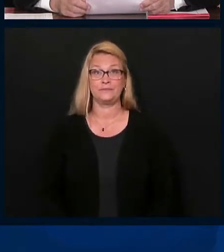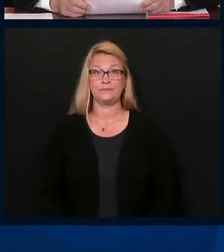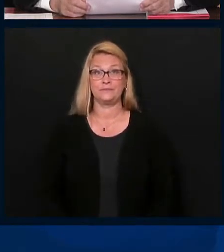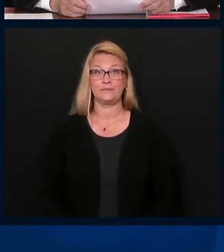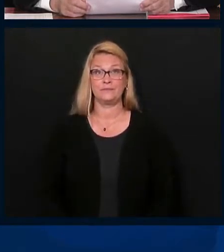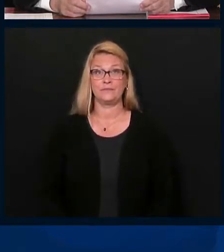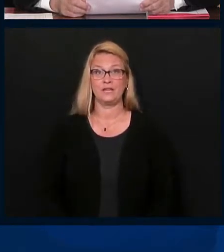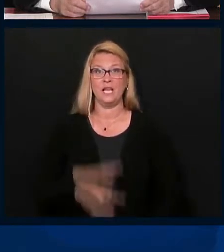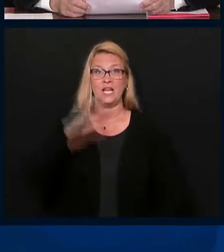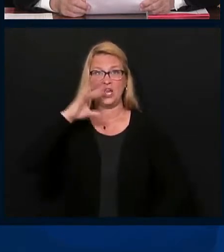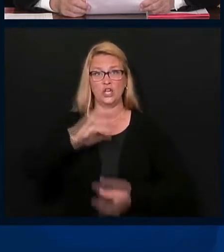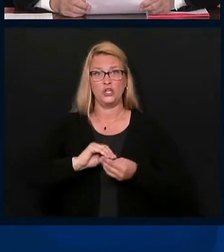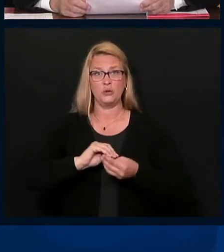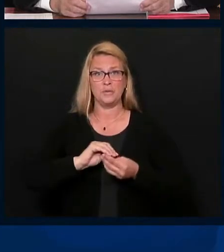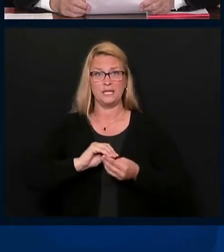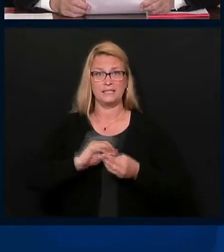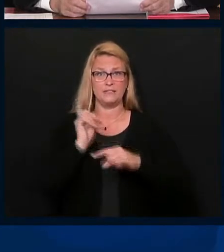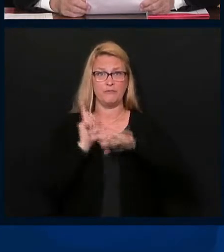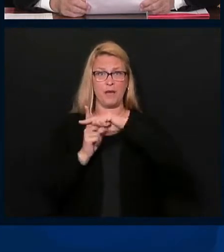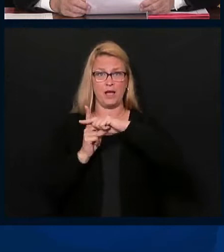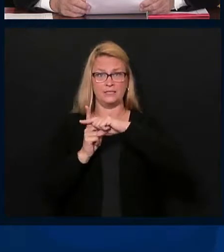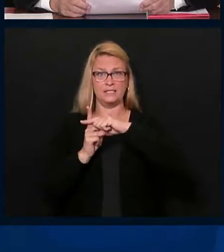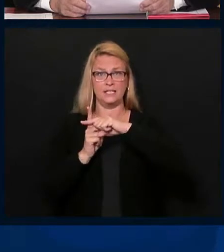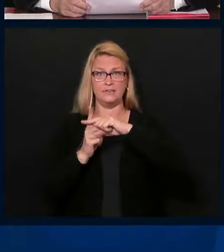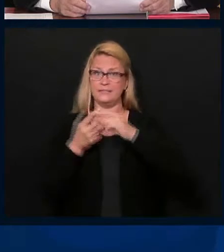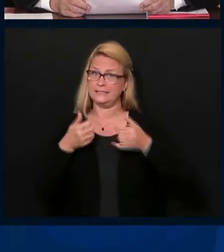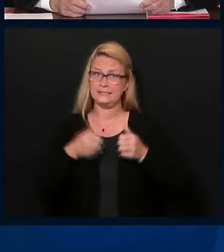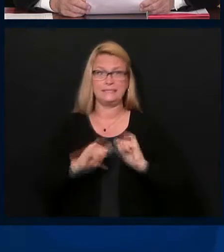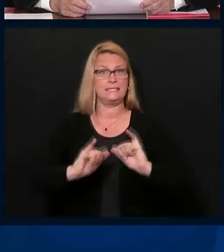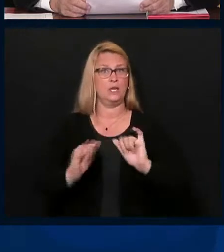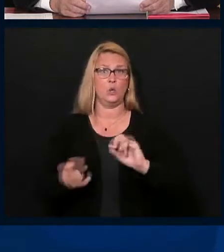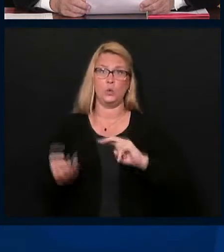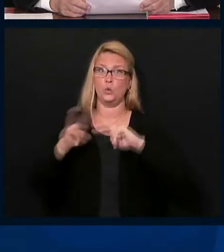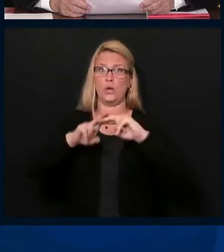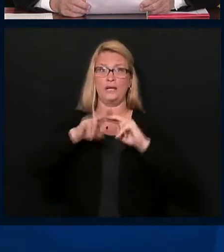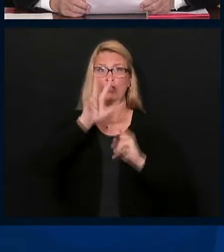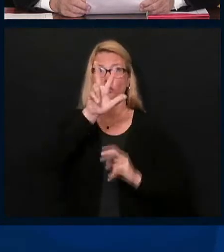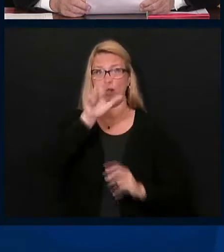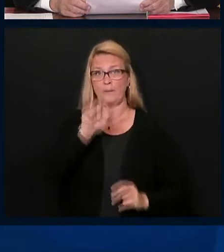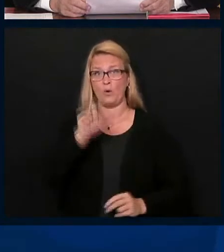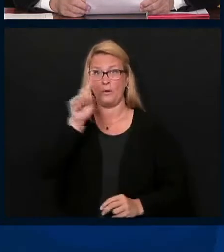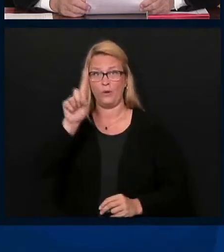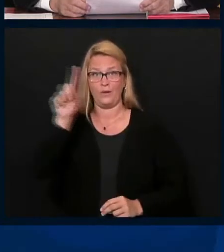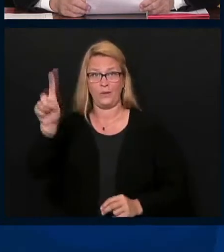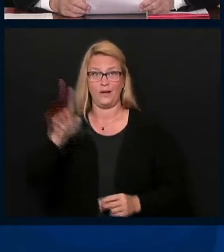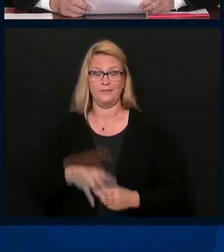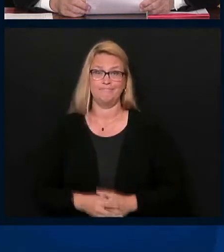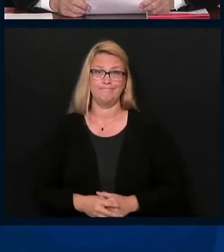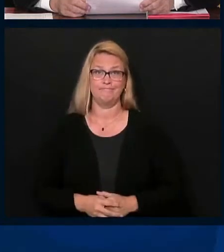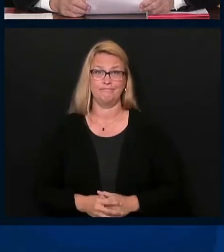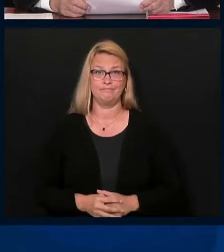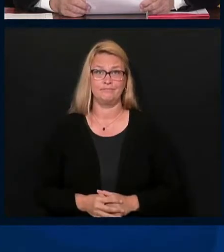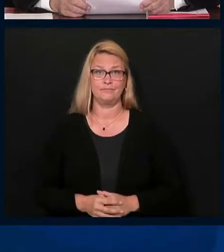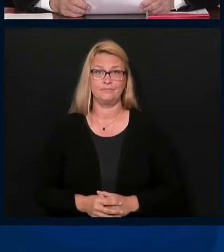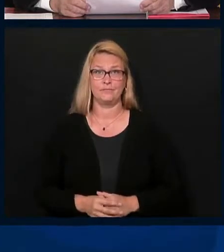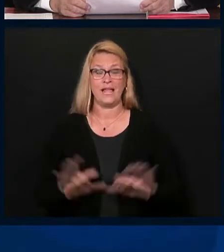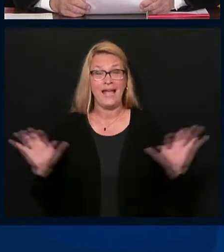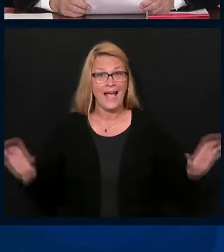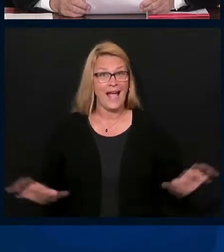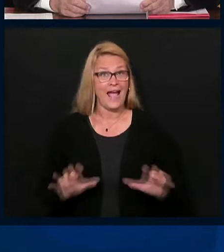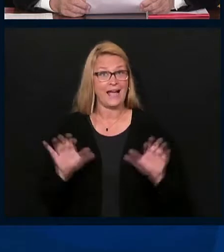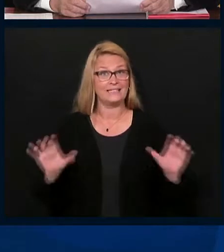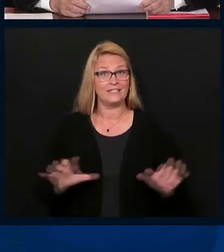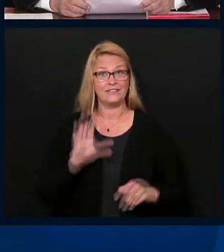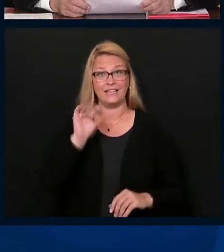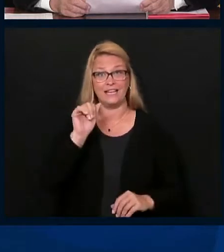Our cumulative positive continues to rise and is at 3.11. We have active